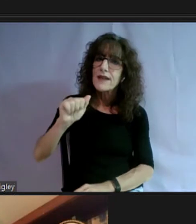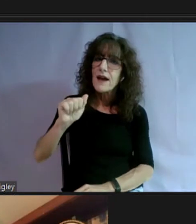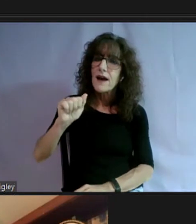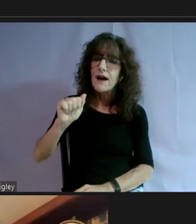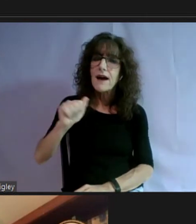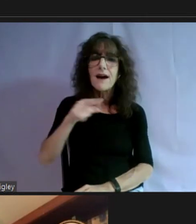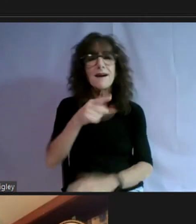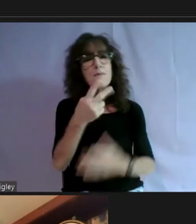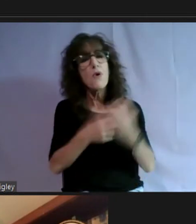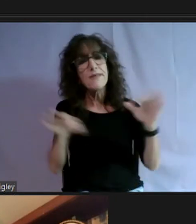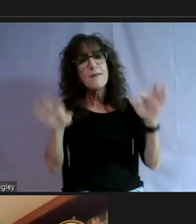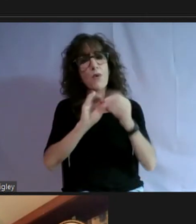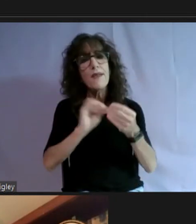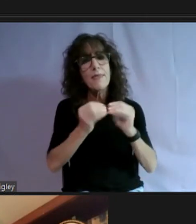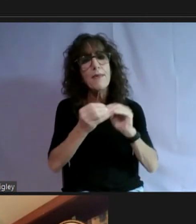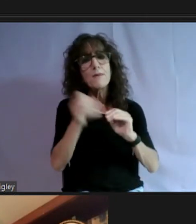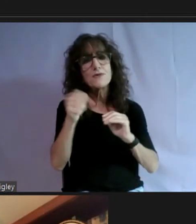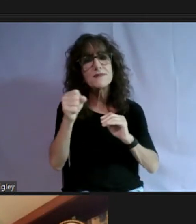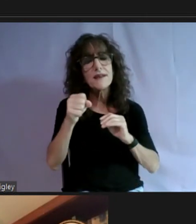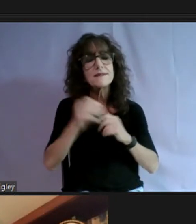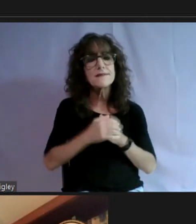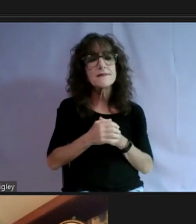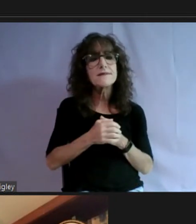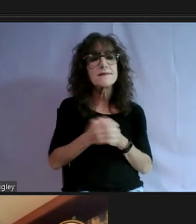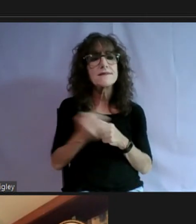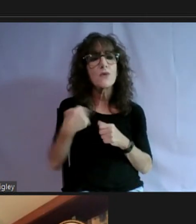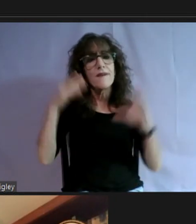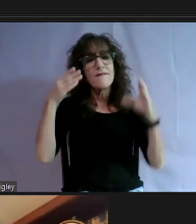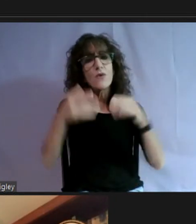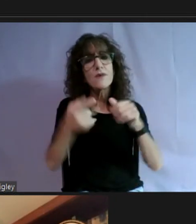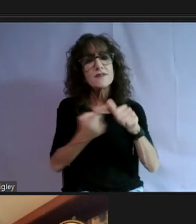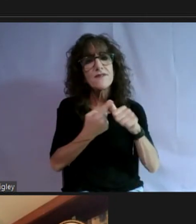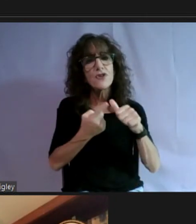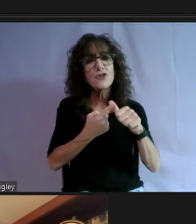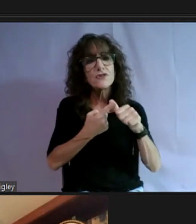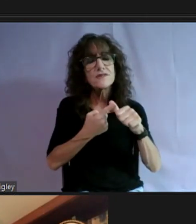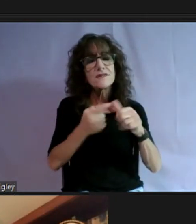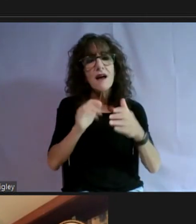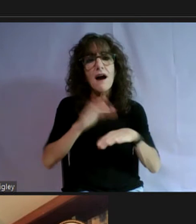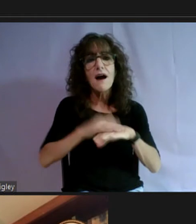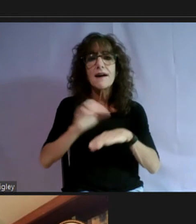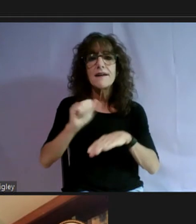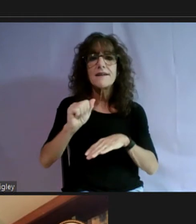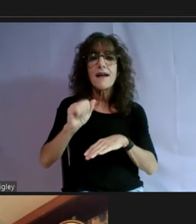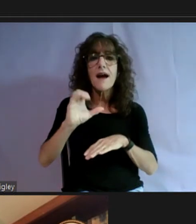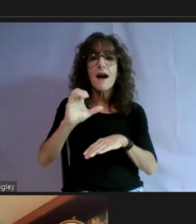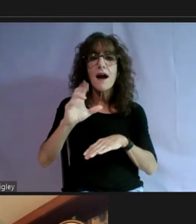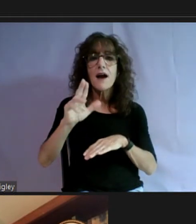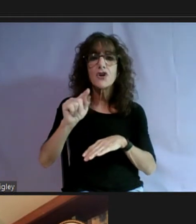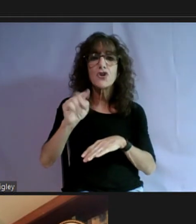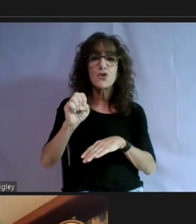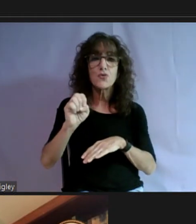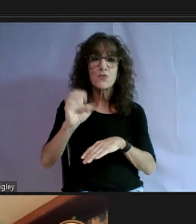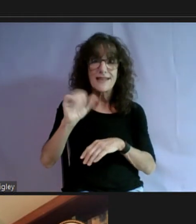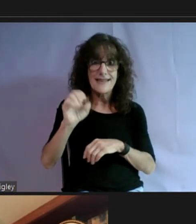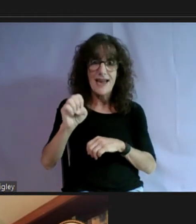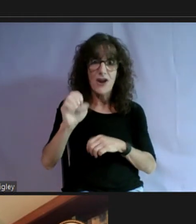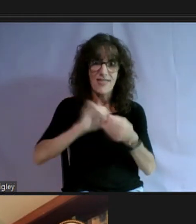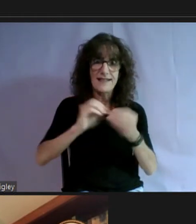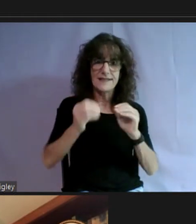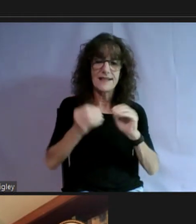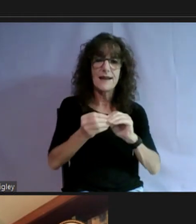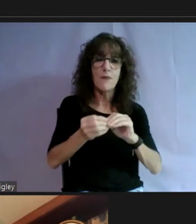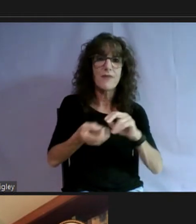They're both important. We kind of focus first on the acute care piece because that's the number that would go up